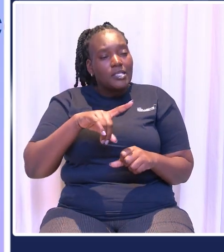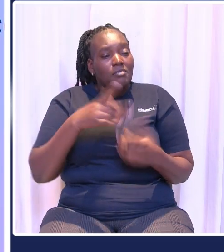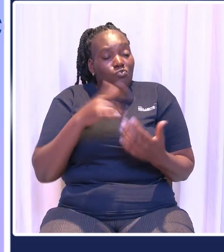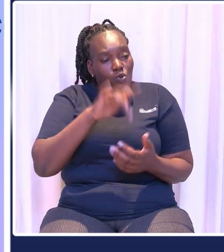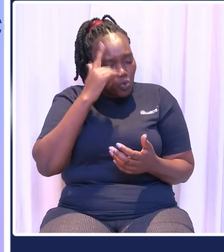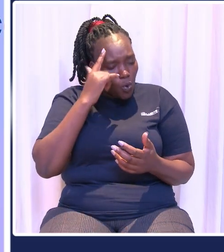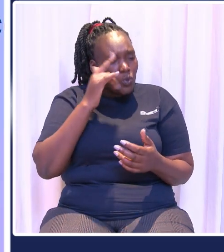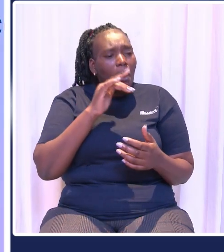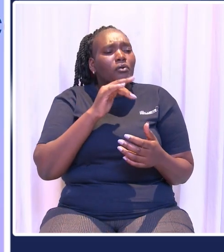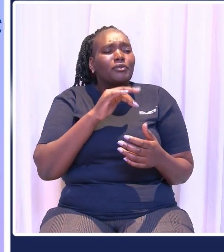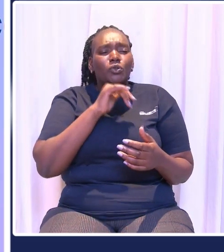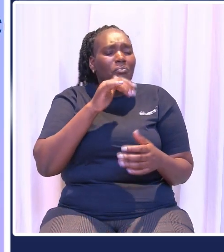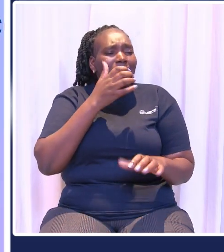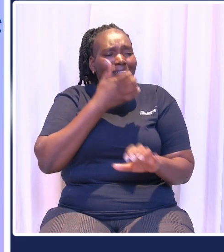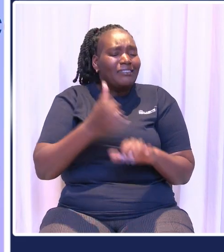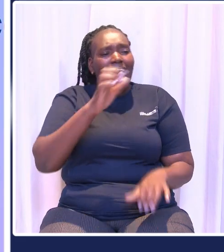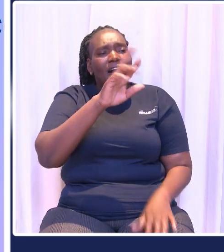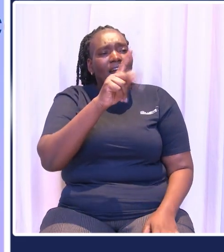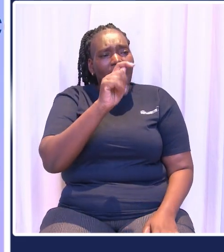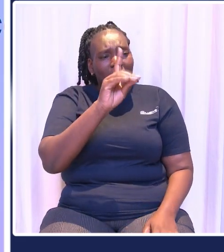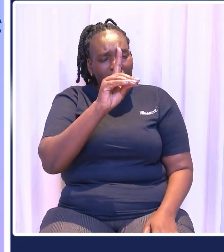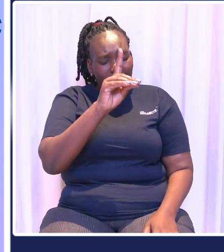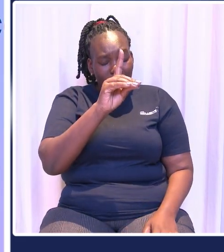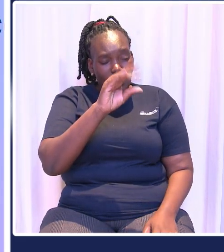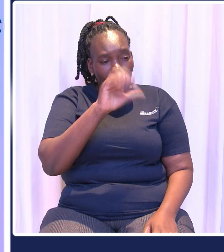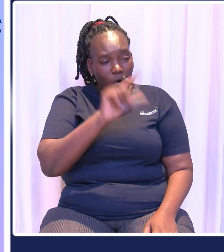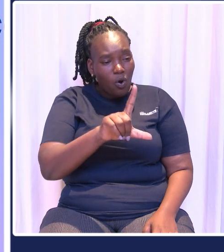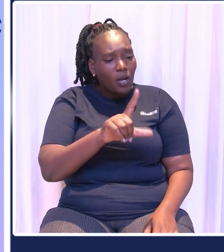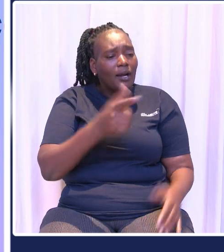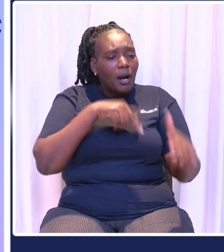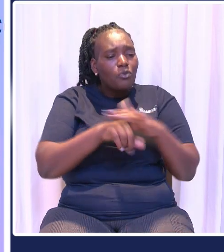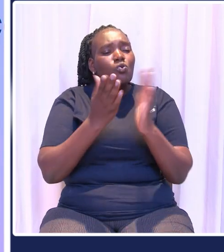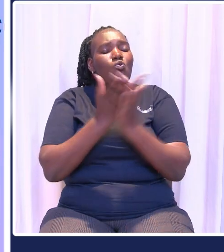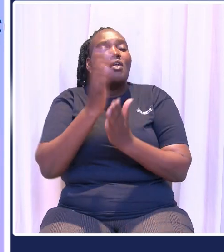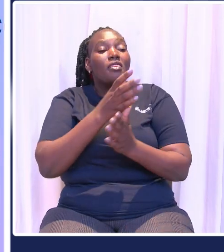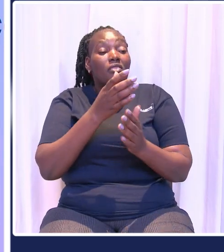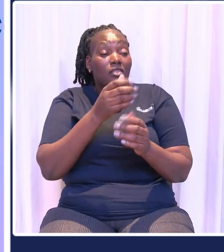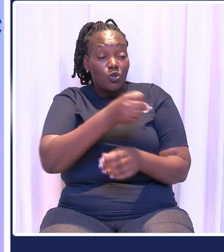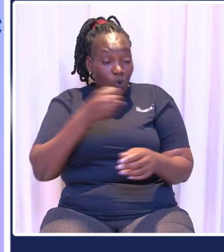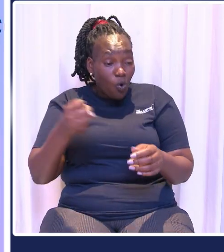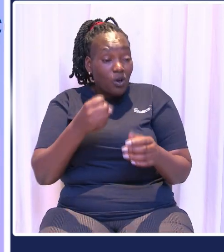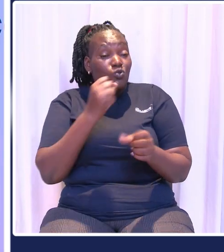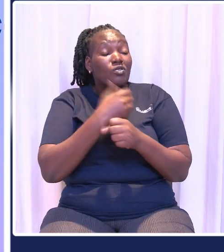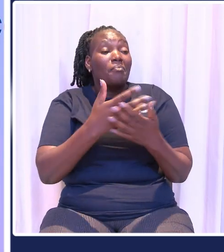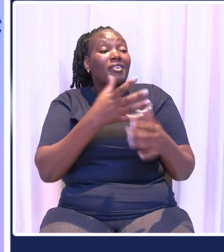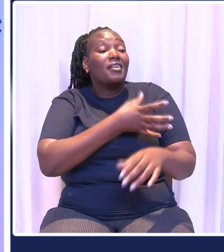be the most radical coming through the door, but if you're doing something from where you are, that's still impactful and powerful and